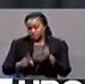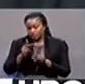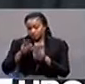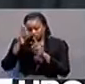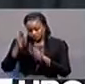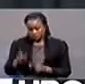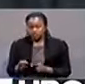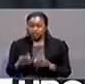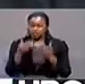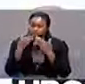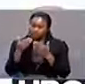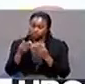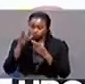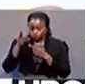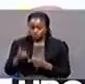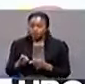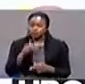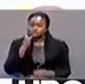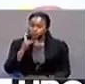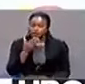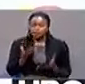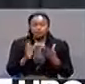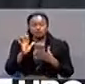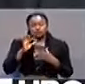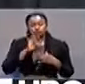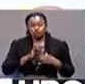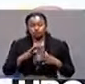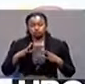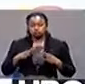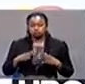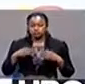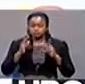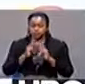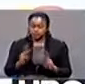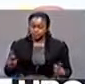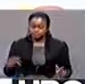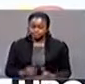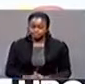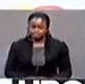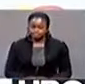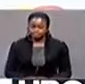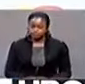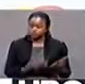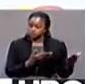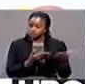you, Honorable Speaker. May his soul rest in peace. Thank you, Honorable Rakojo.